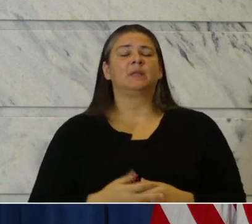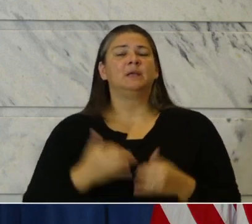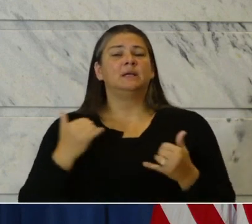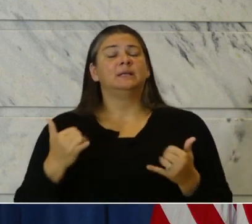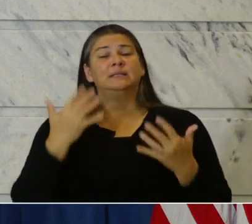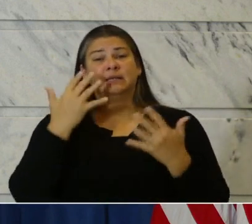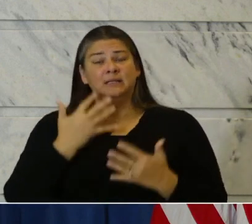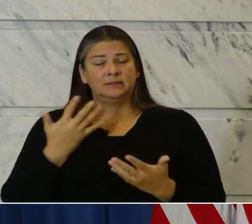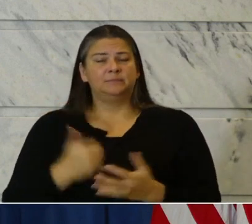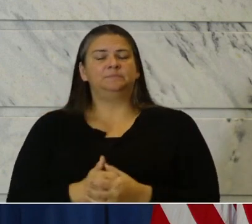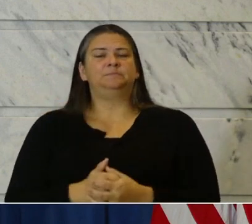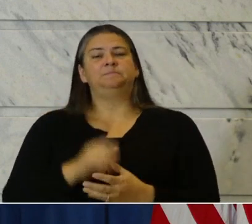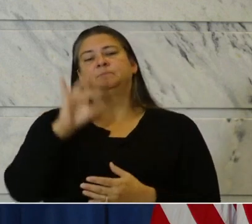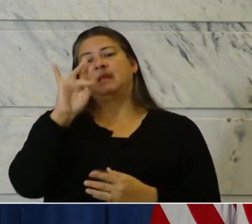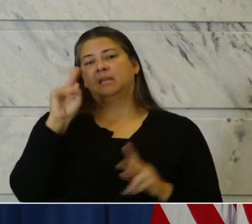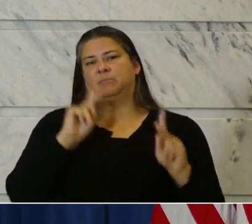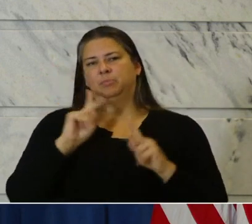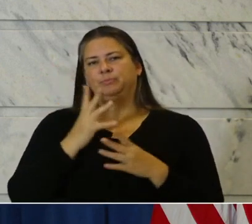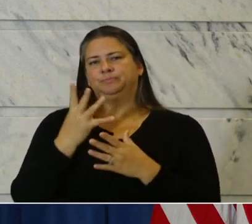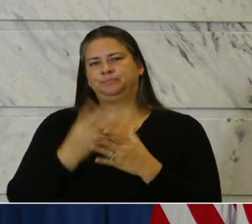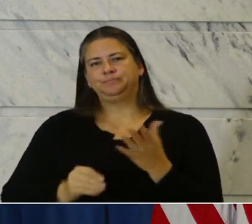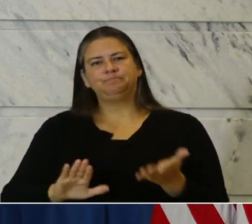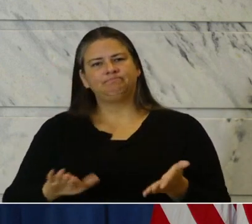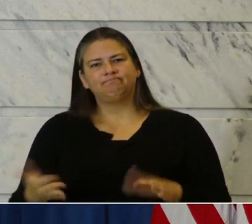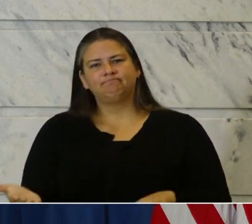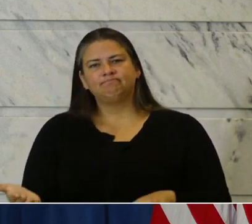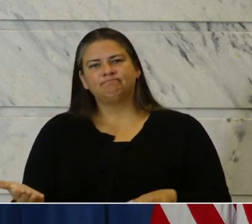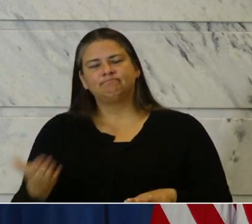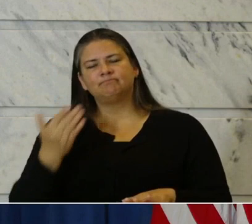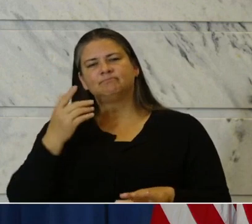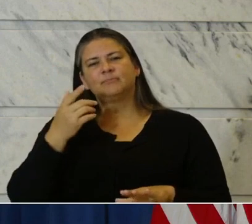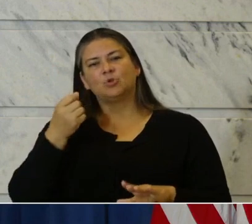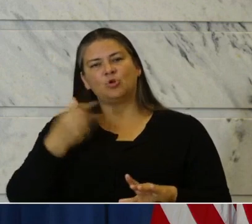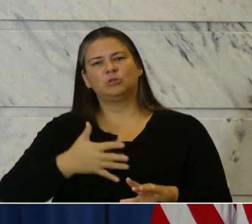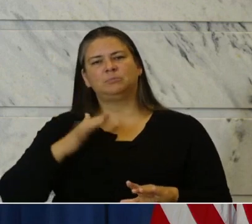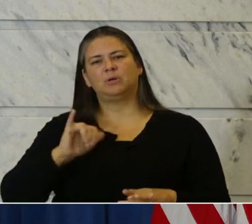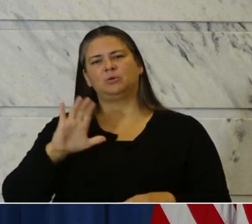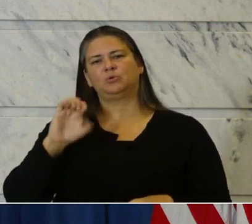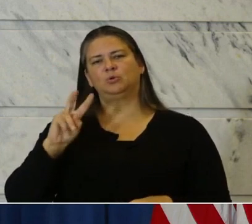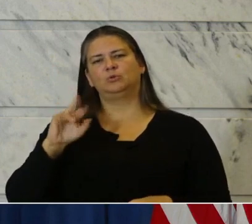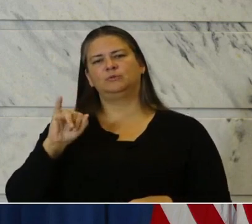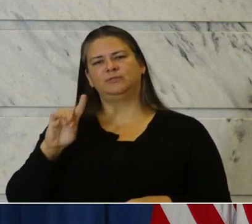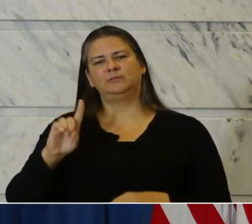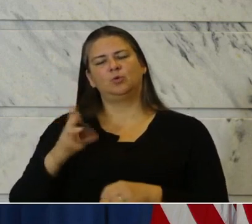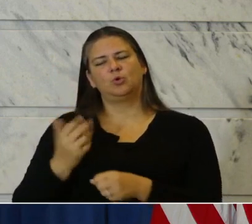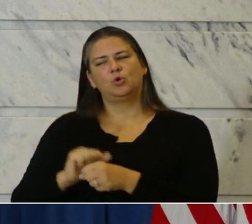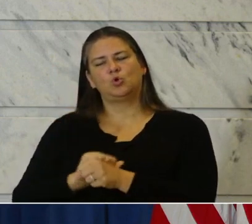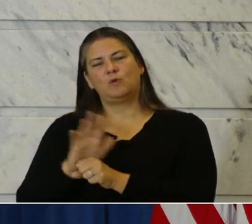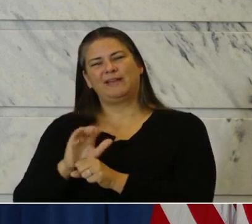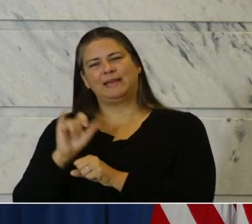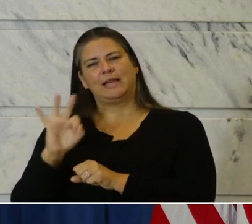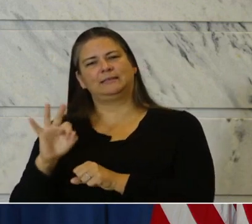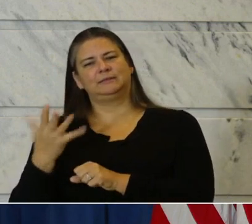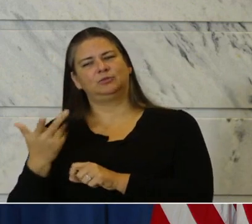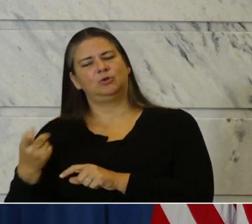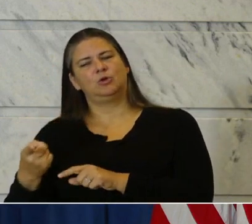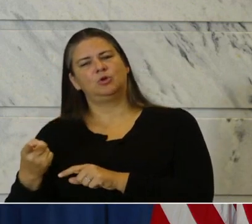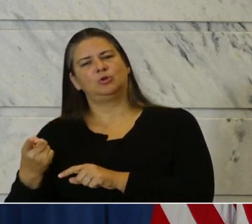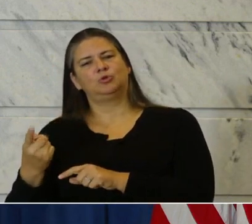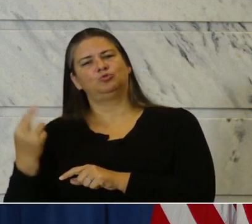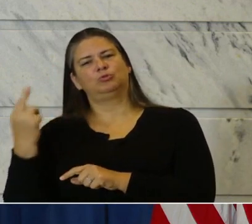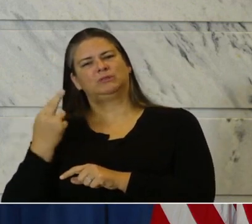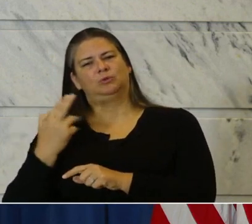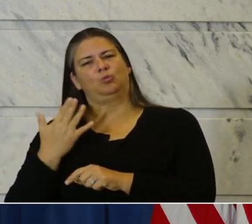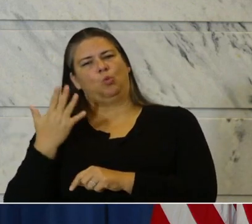8 additional Kentuckians due to COVID-19, or that COVID-19 was a contributing factor to their